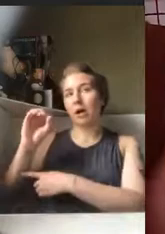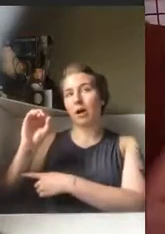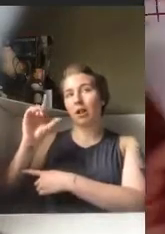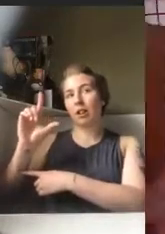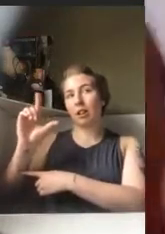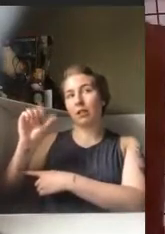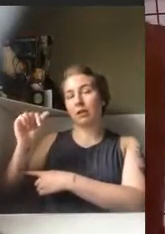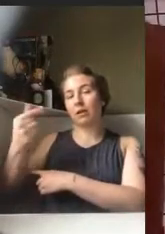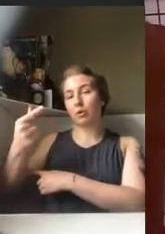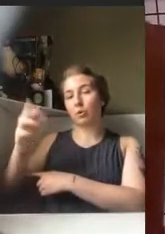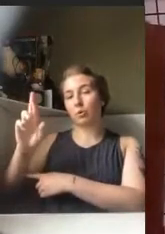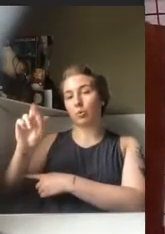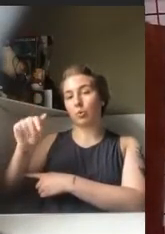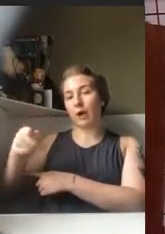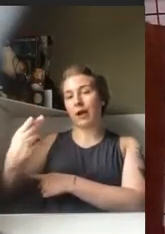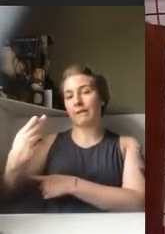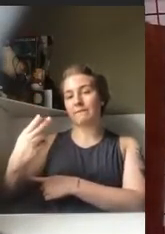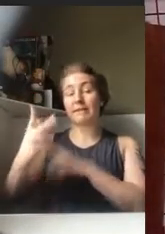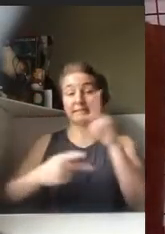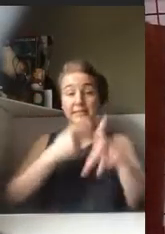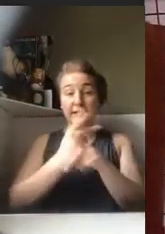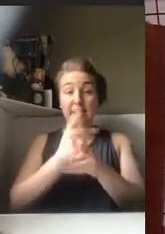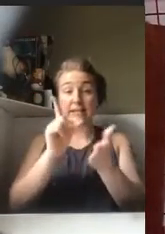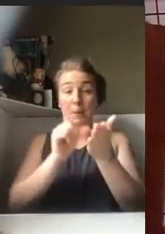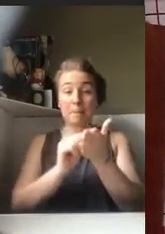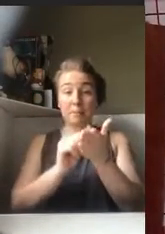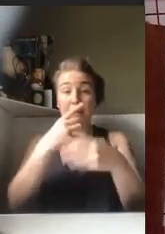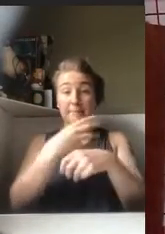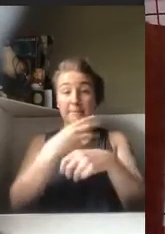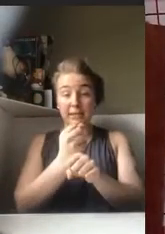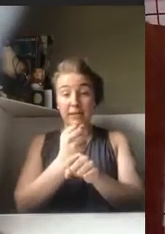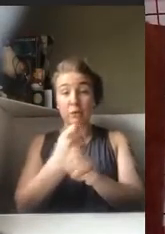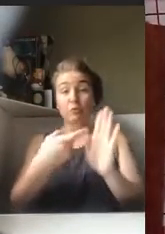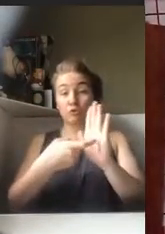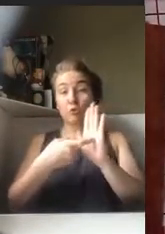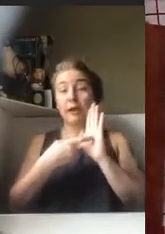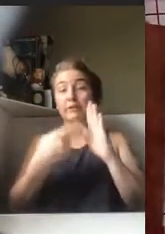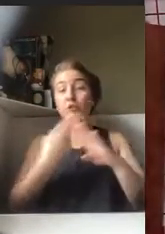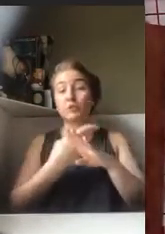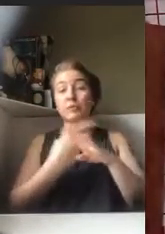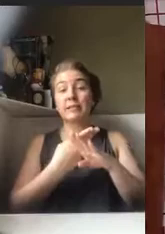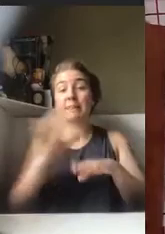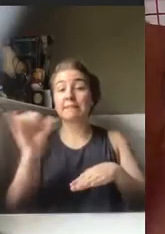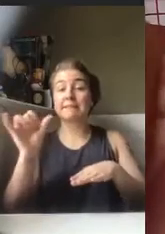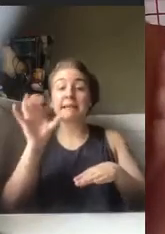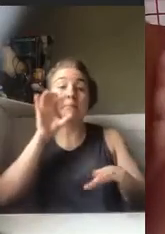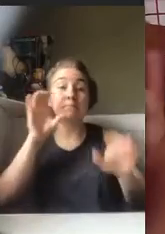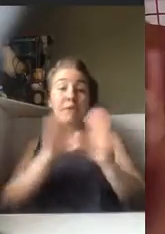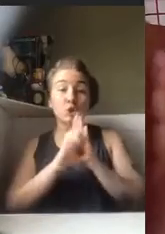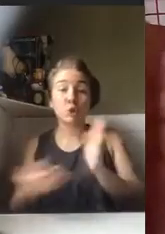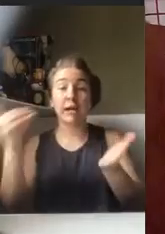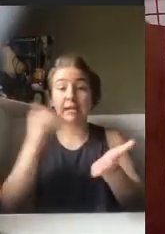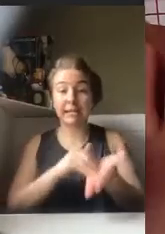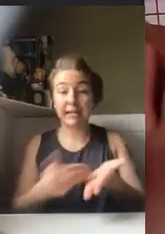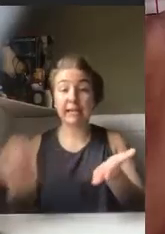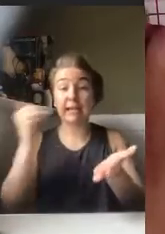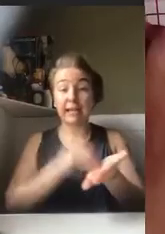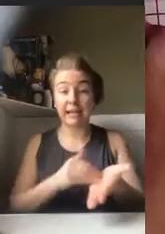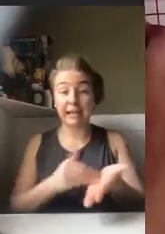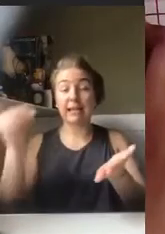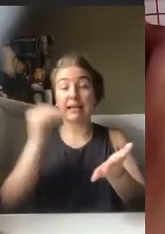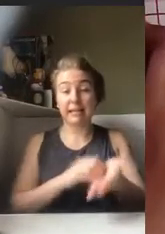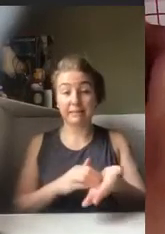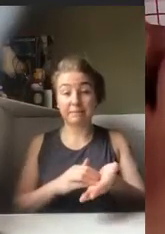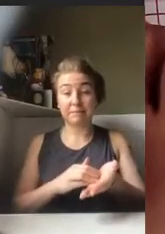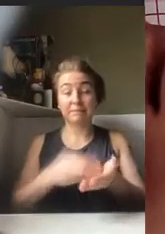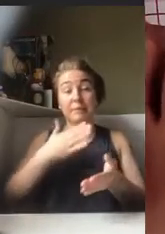Collagraphing is a type of printmaking. Printmaking is the art of reproducing images multiple times, so I can use my collagraph